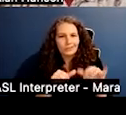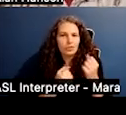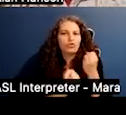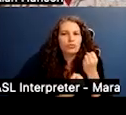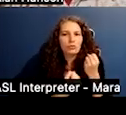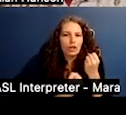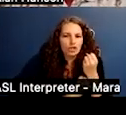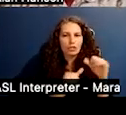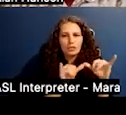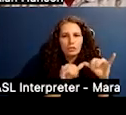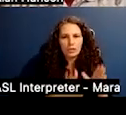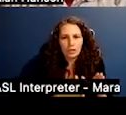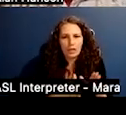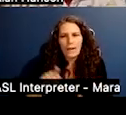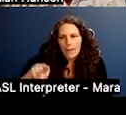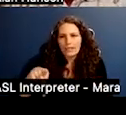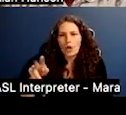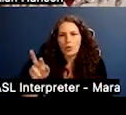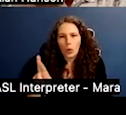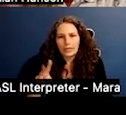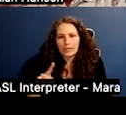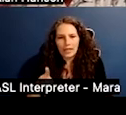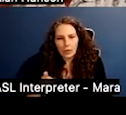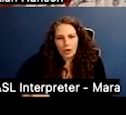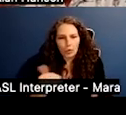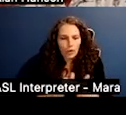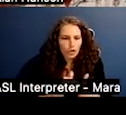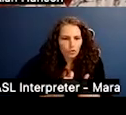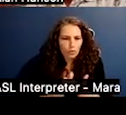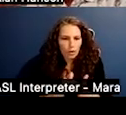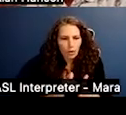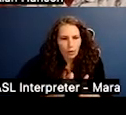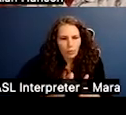retrofitting on a lot of these projects. So they were looking at the